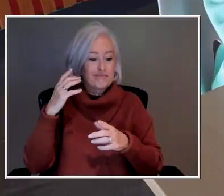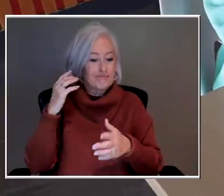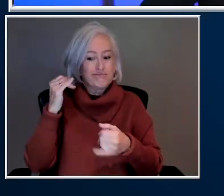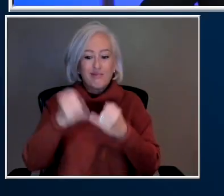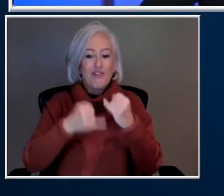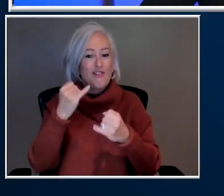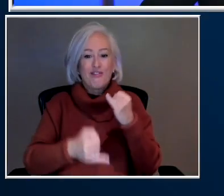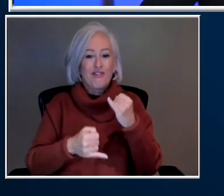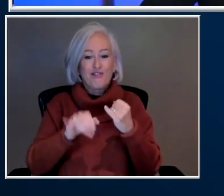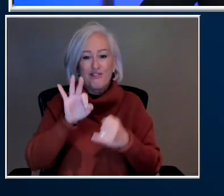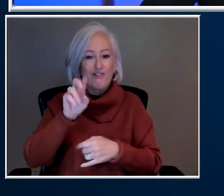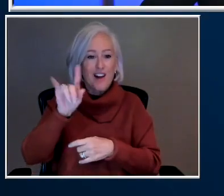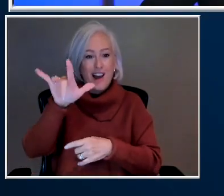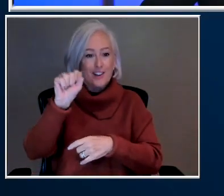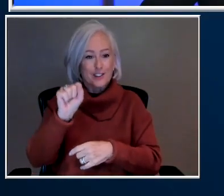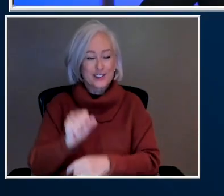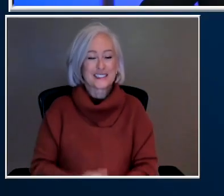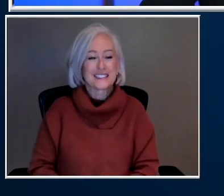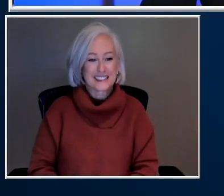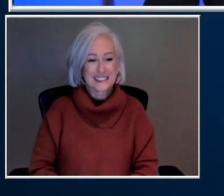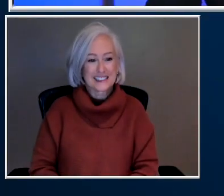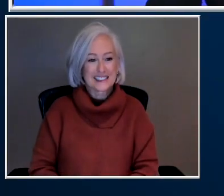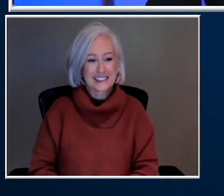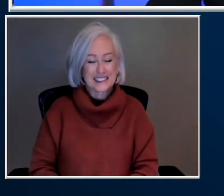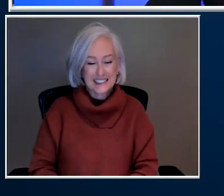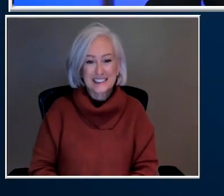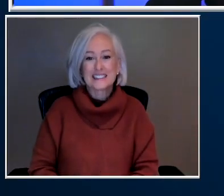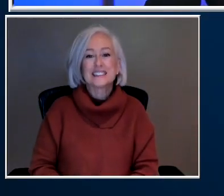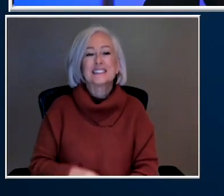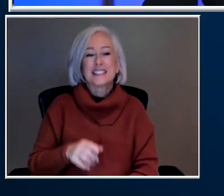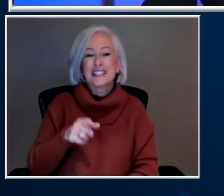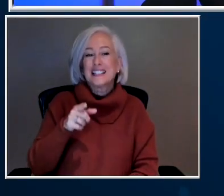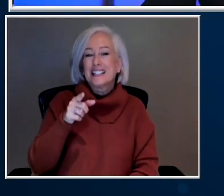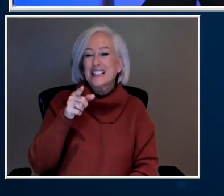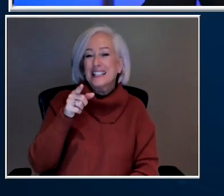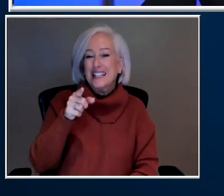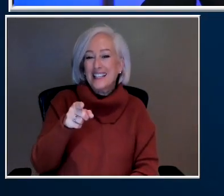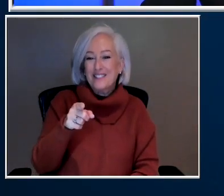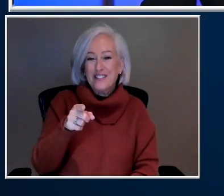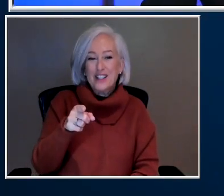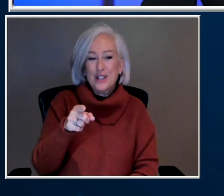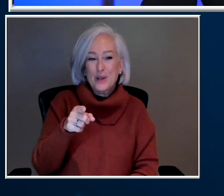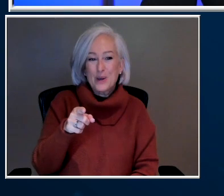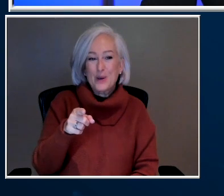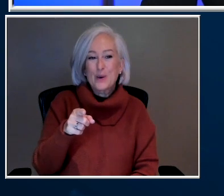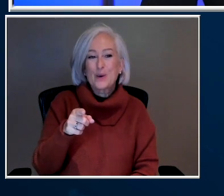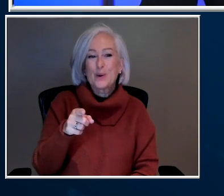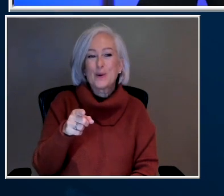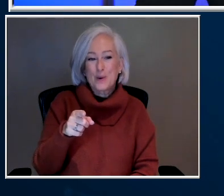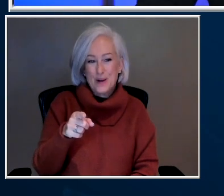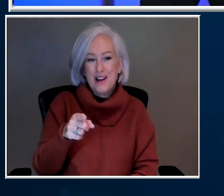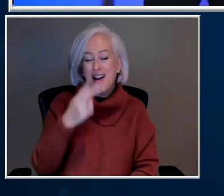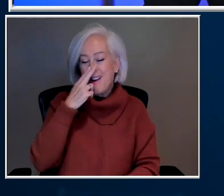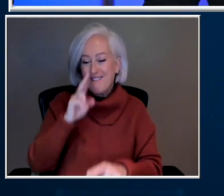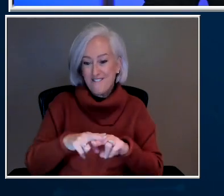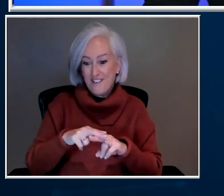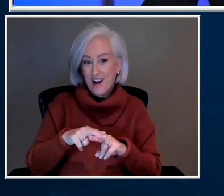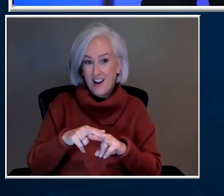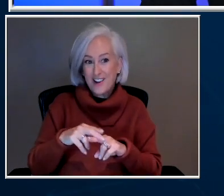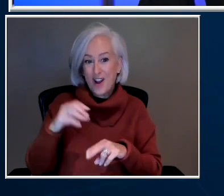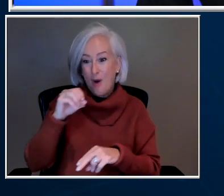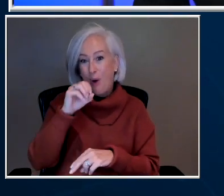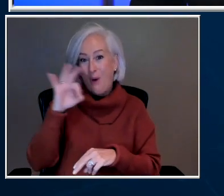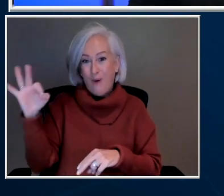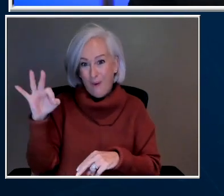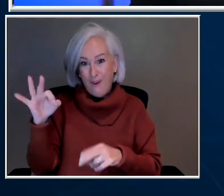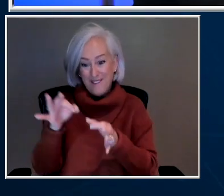Ladies, Lo, Mallory, if you guys are as fun, to watch off the field as you are on the field,